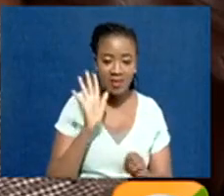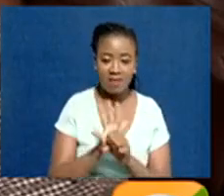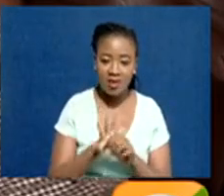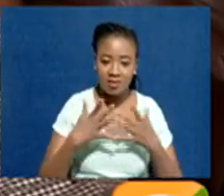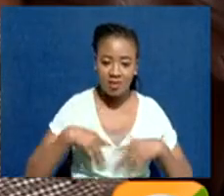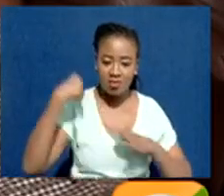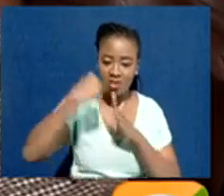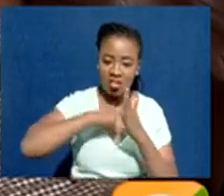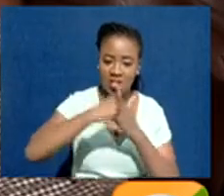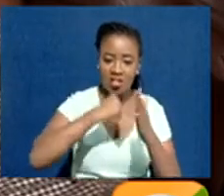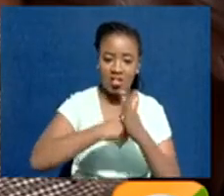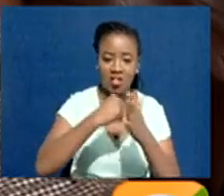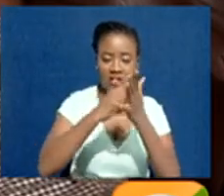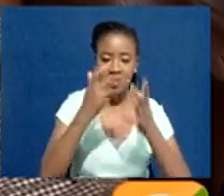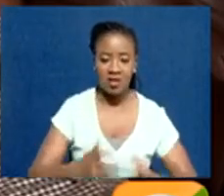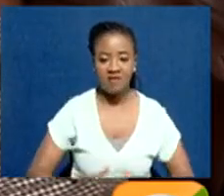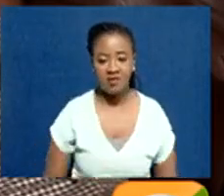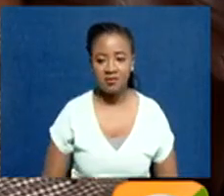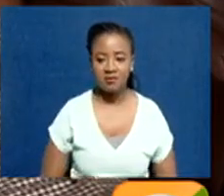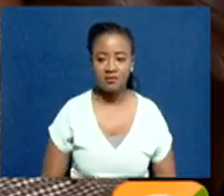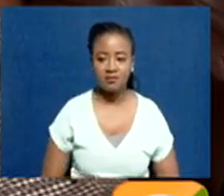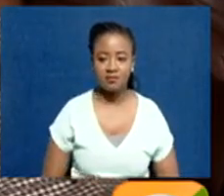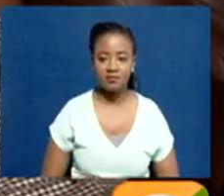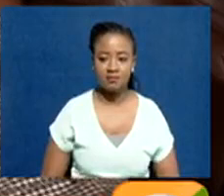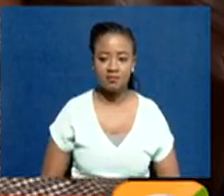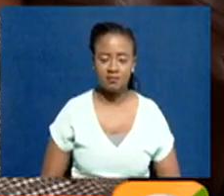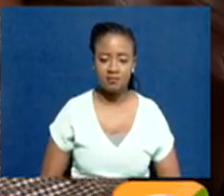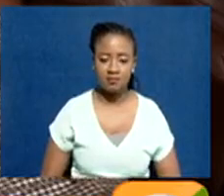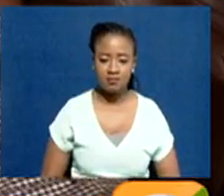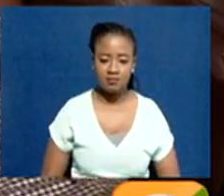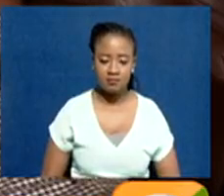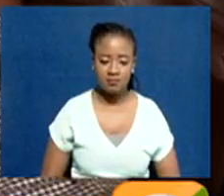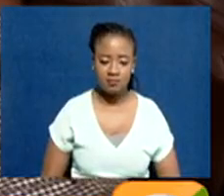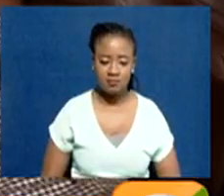Maryanne Nyambura, Citizen TV, in Kaptembwa, Nakuru West.